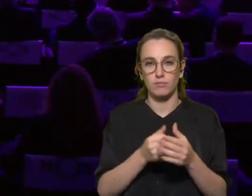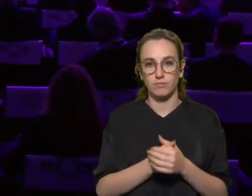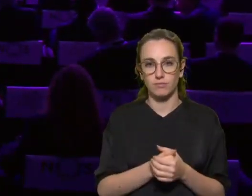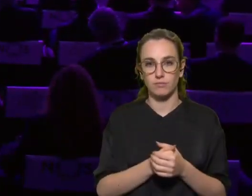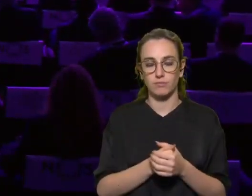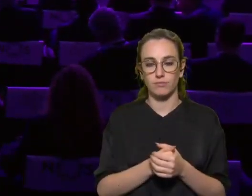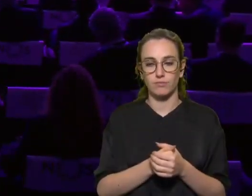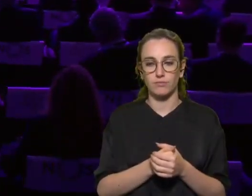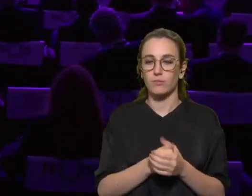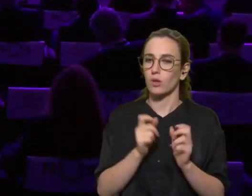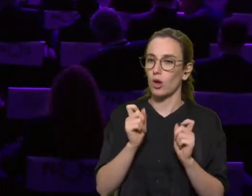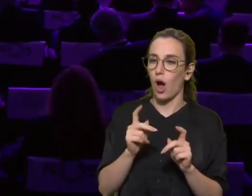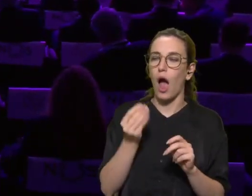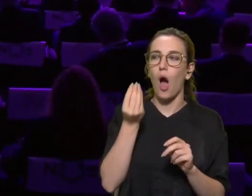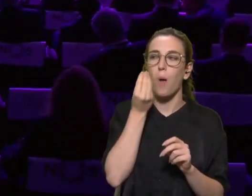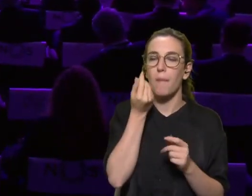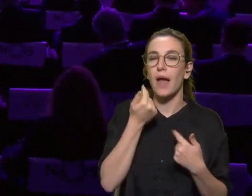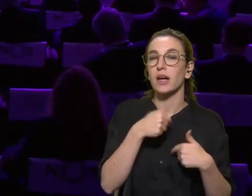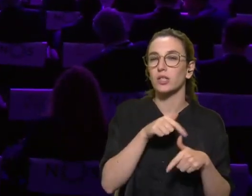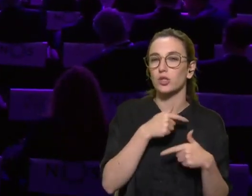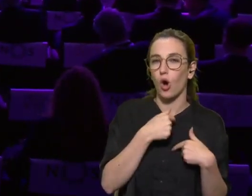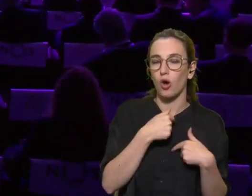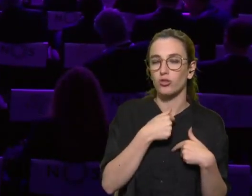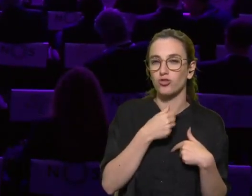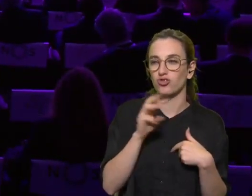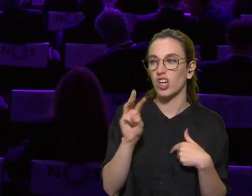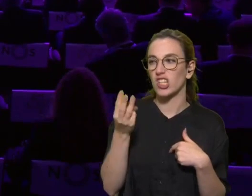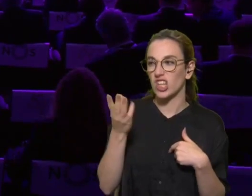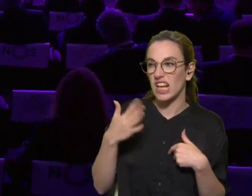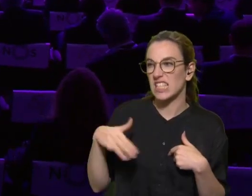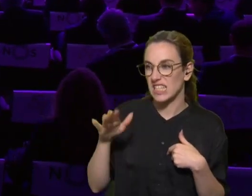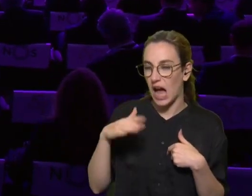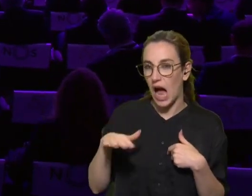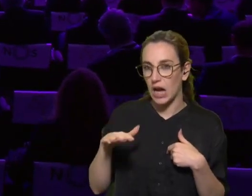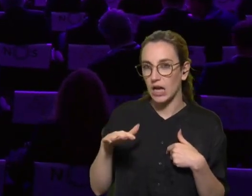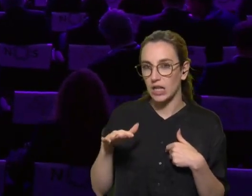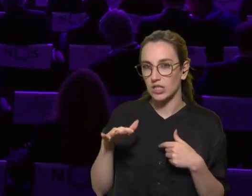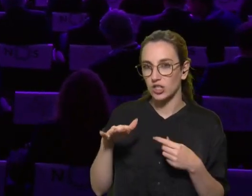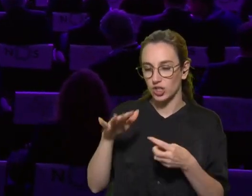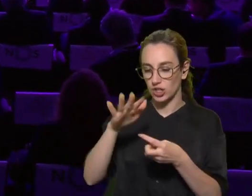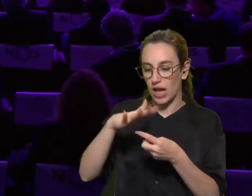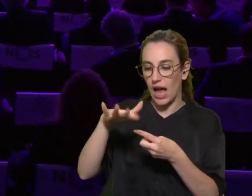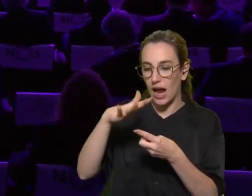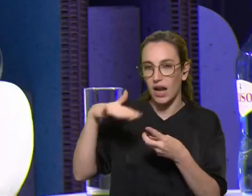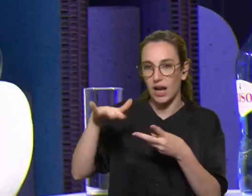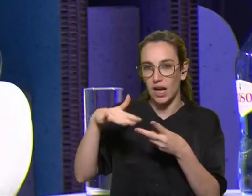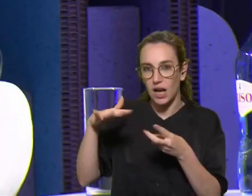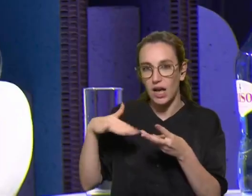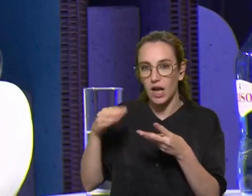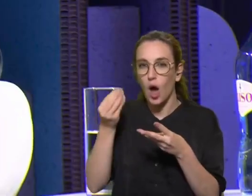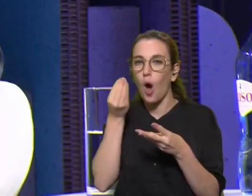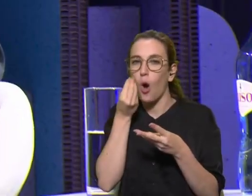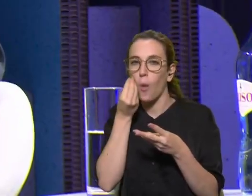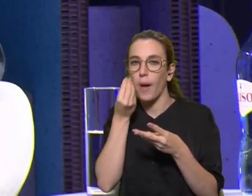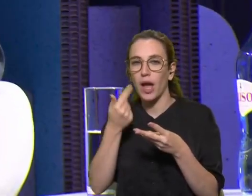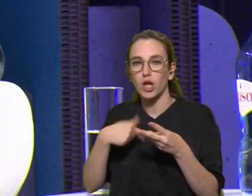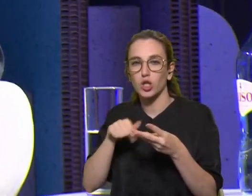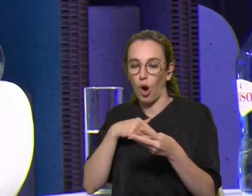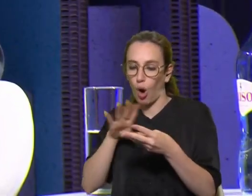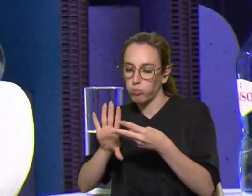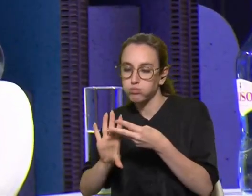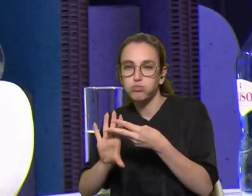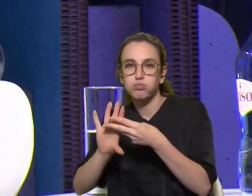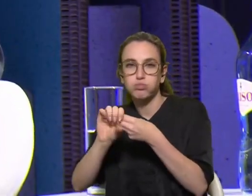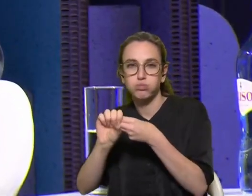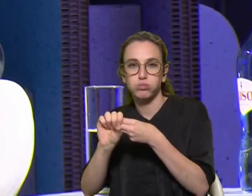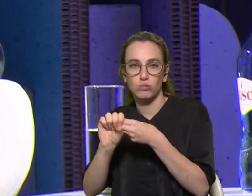Arlindo Oliveira, how do we combine these three areas, which are very decisive, to present a strategy